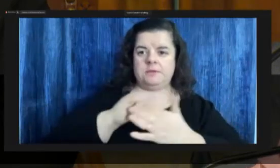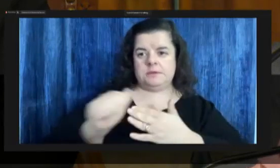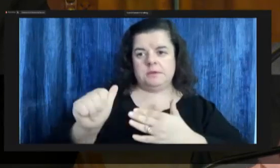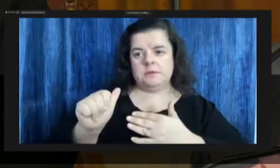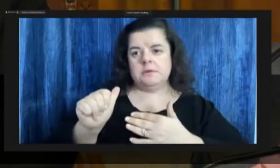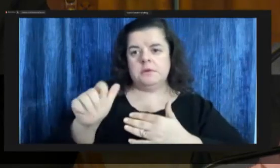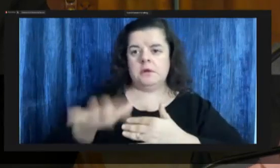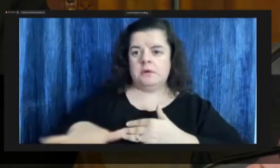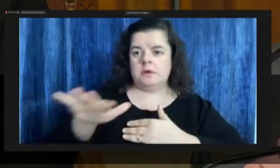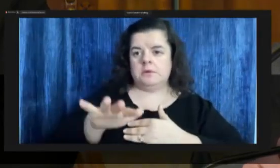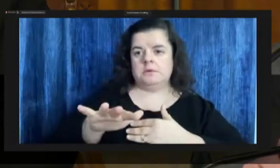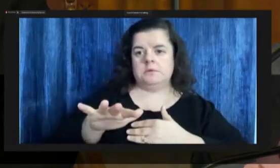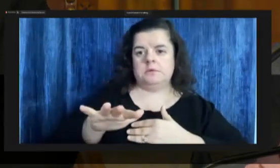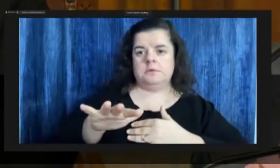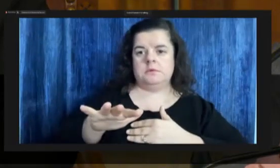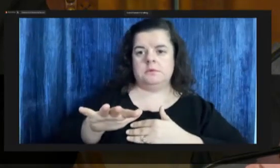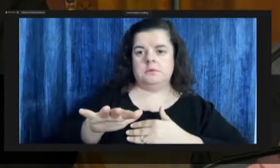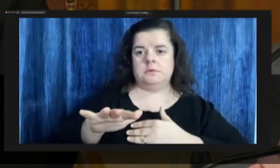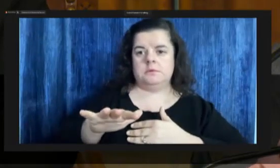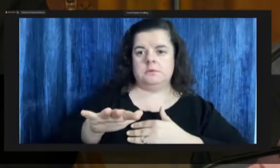so.